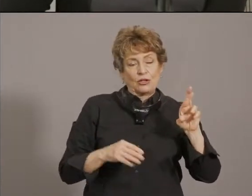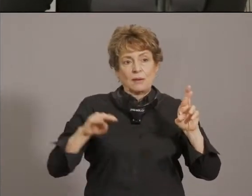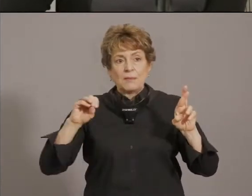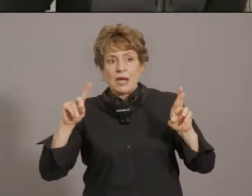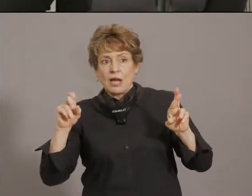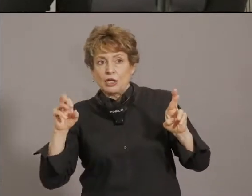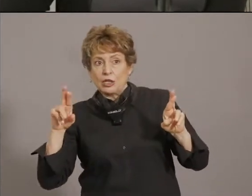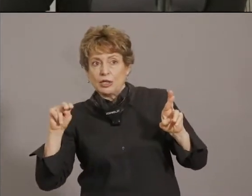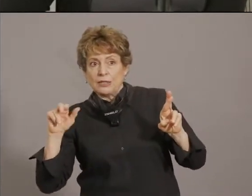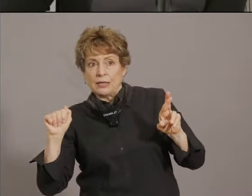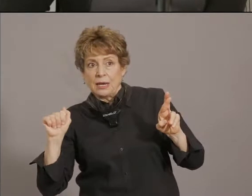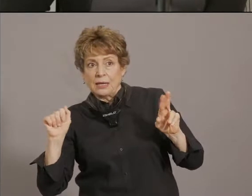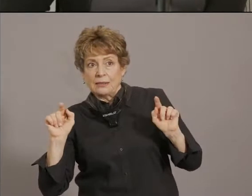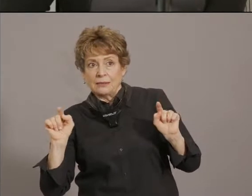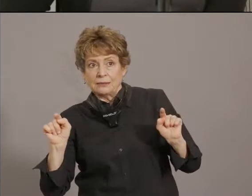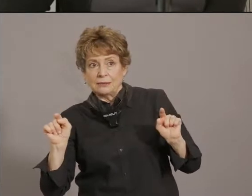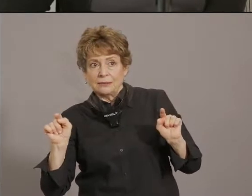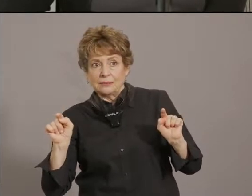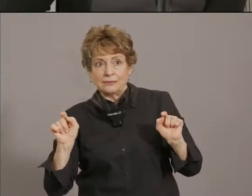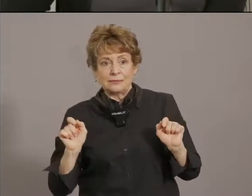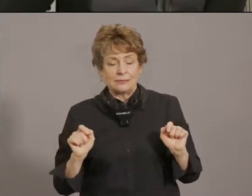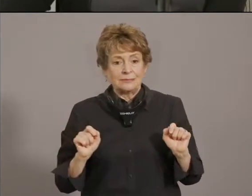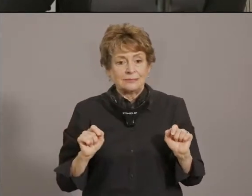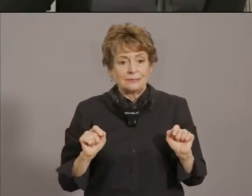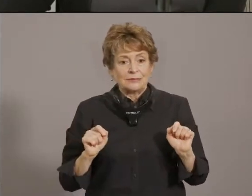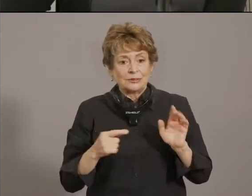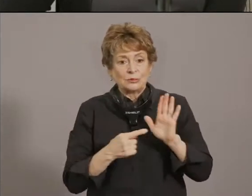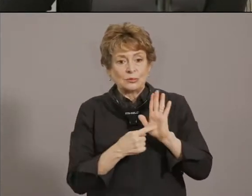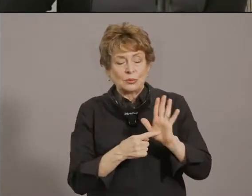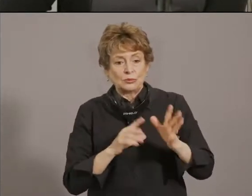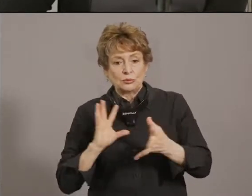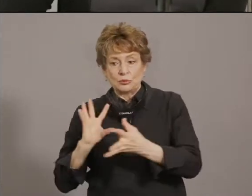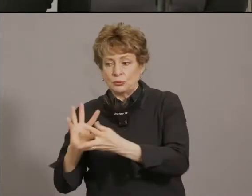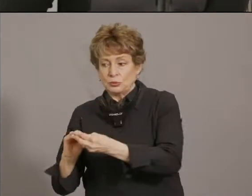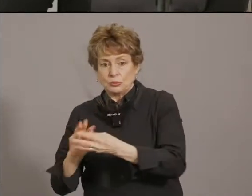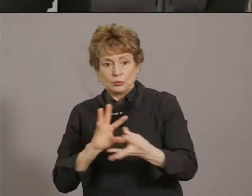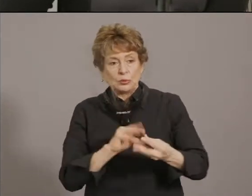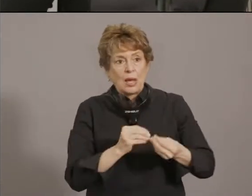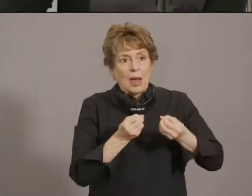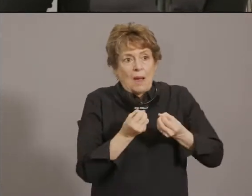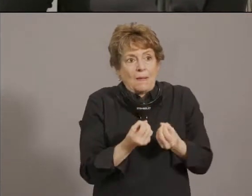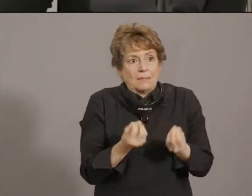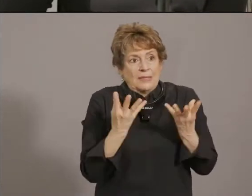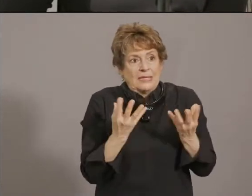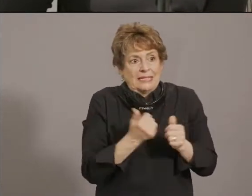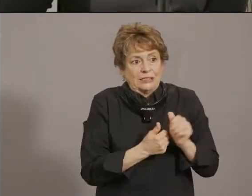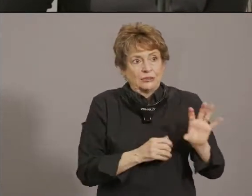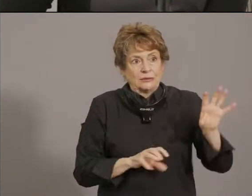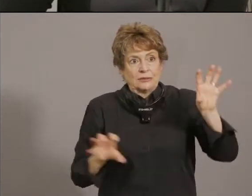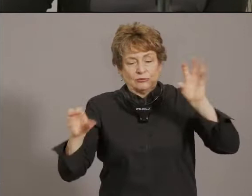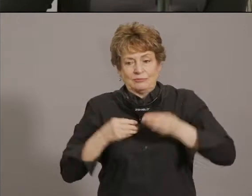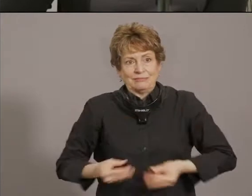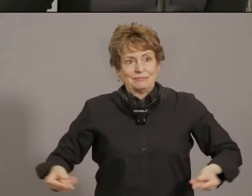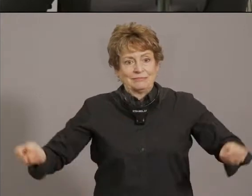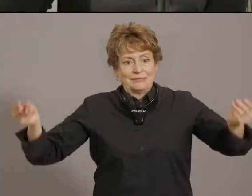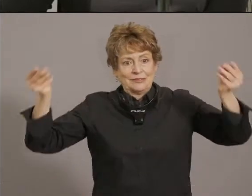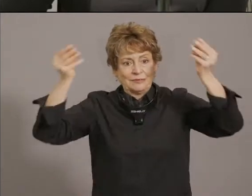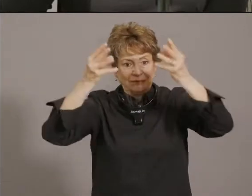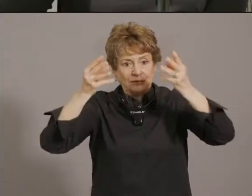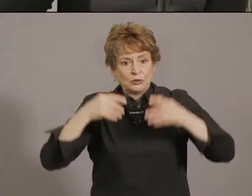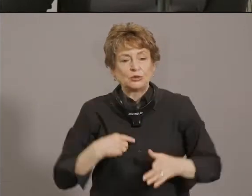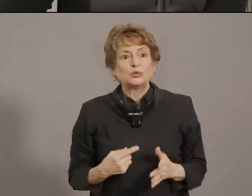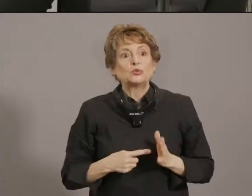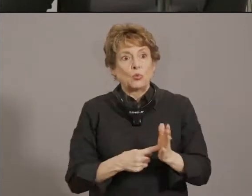doses allocated for Pfizer, Moderna, and then the total allocated. We're still waiting for the notice that